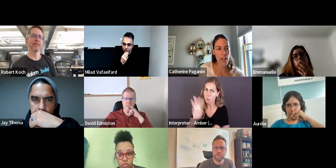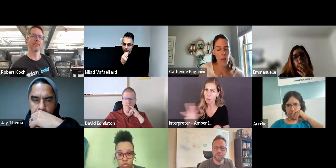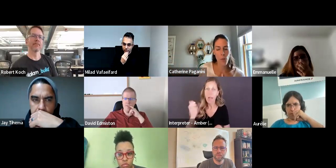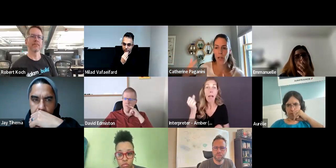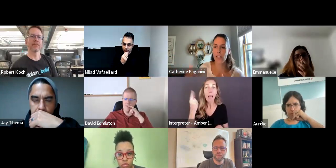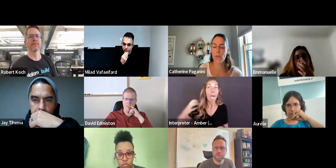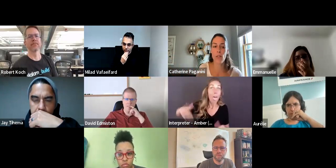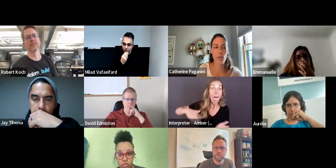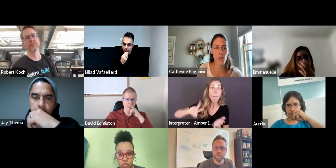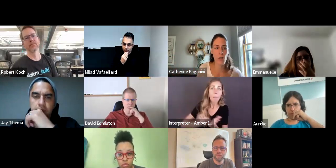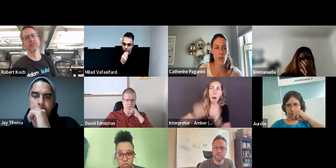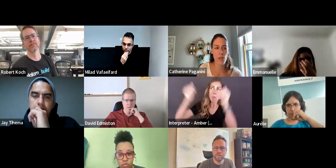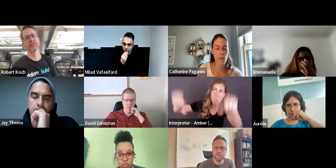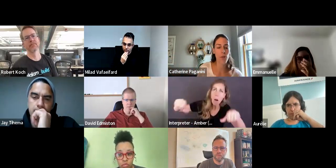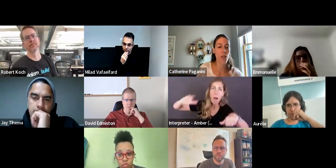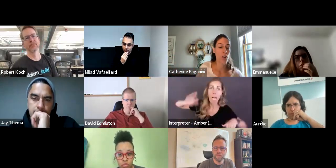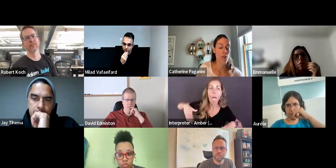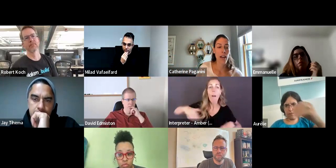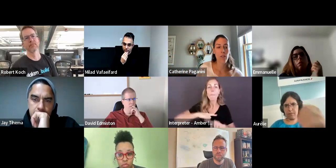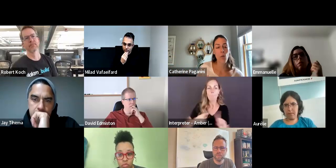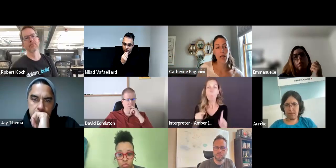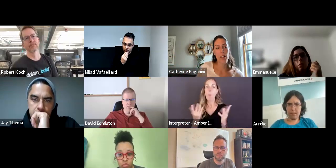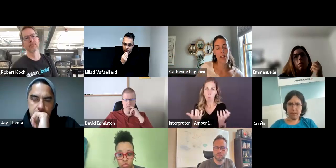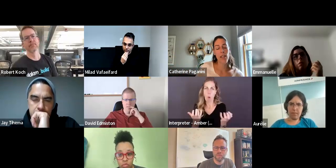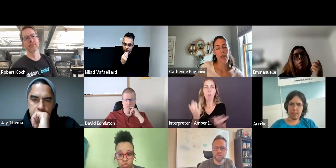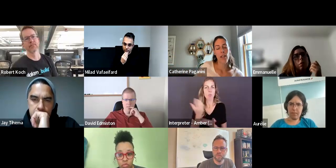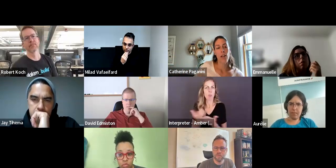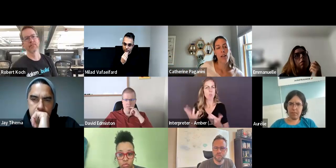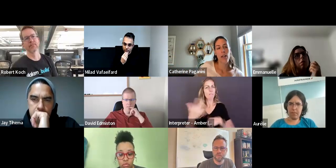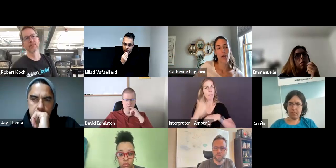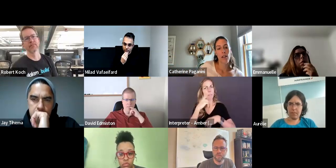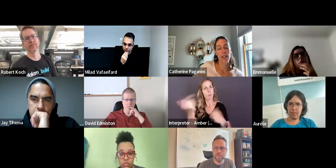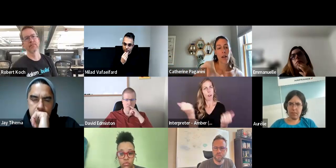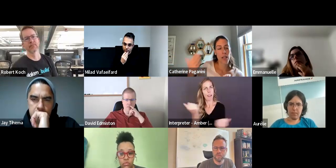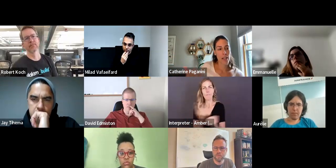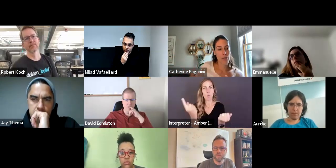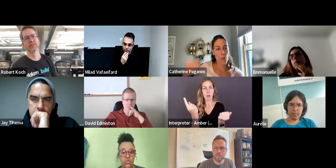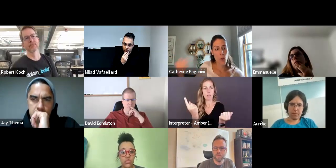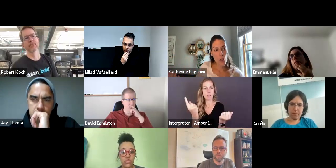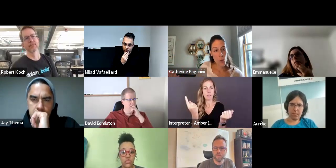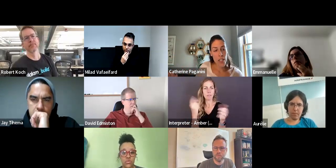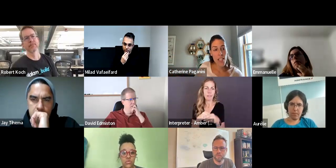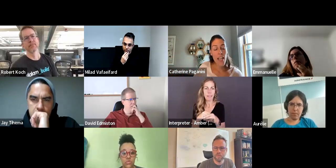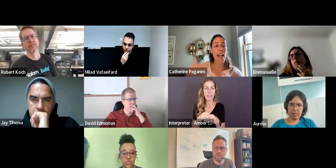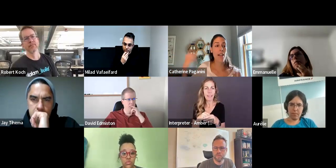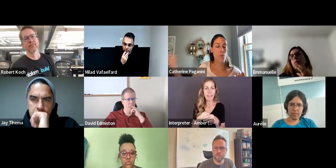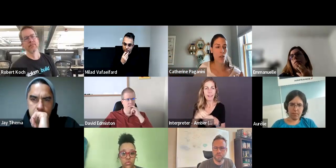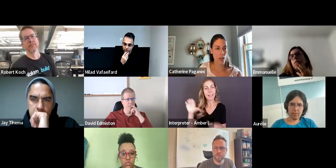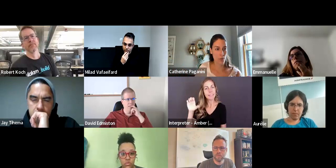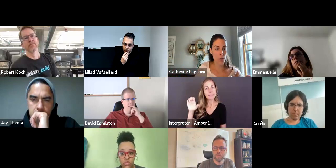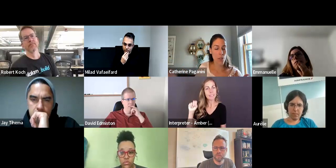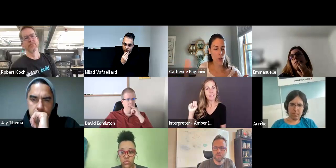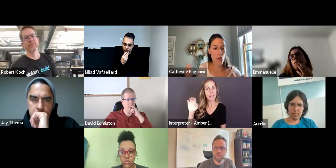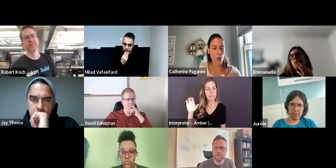published yet, but like we want these resources to be available for everyone in the cloud native and open source community